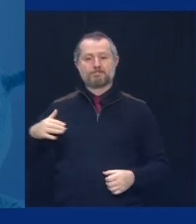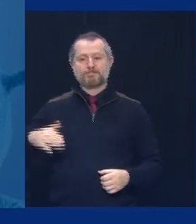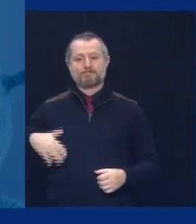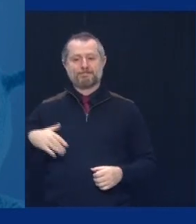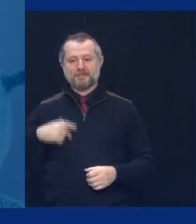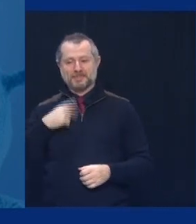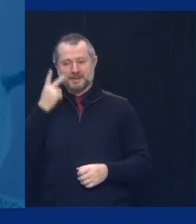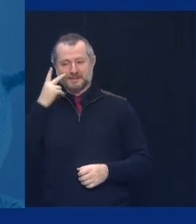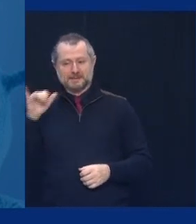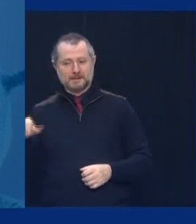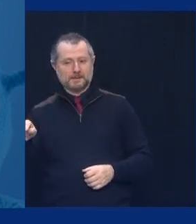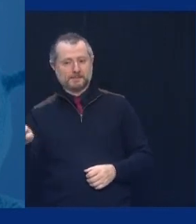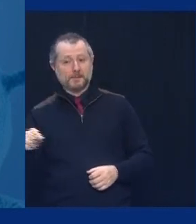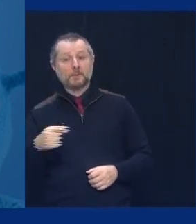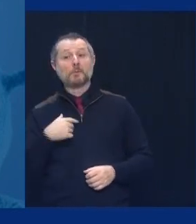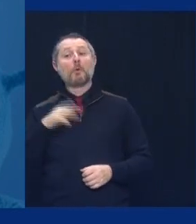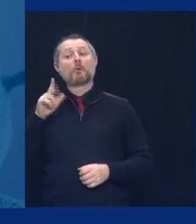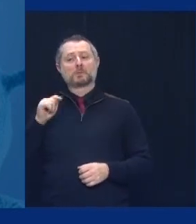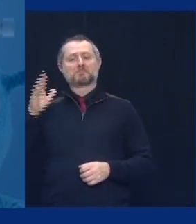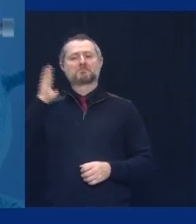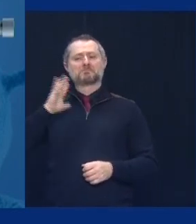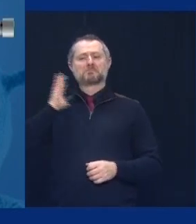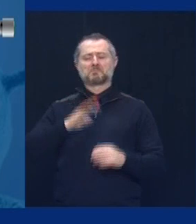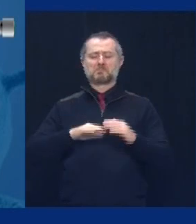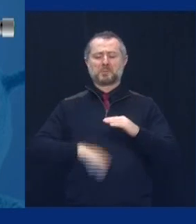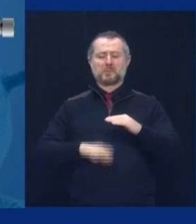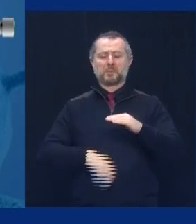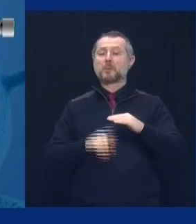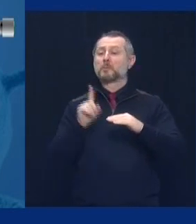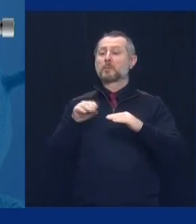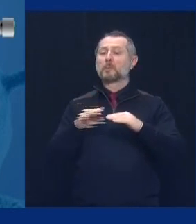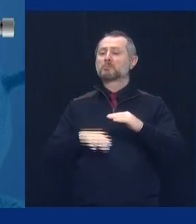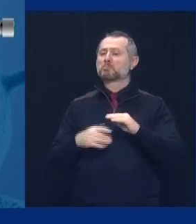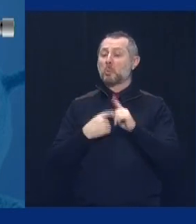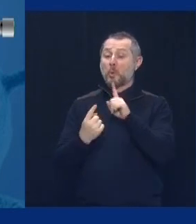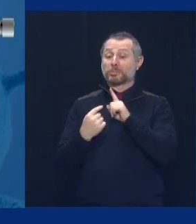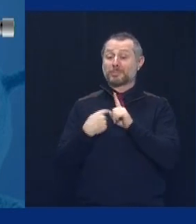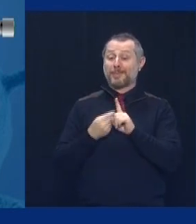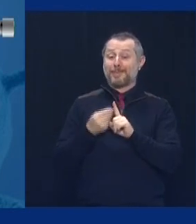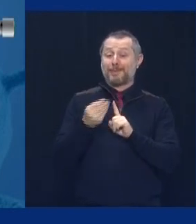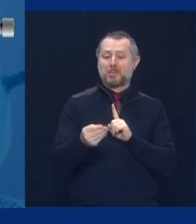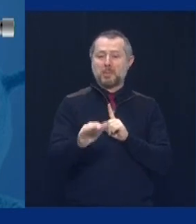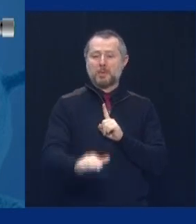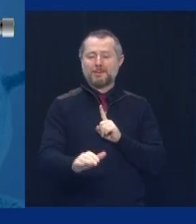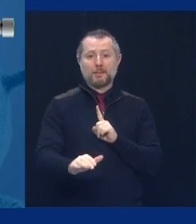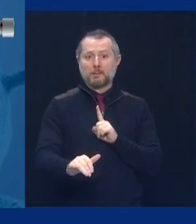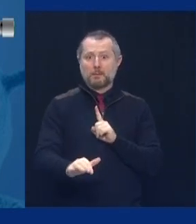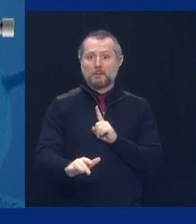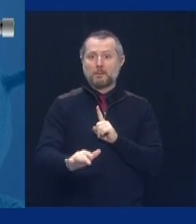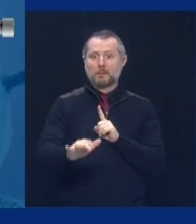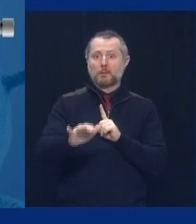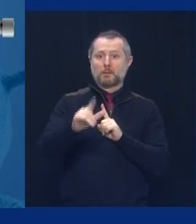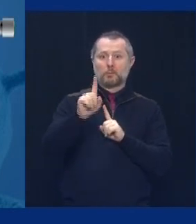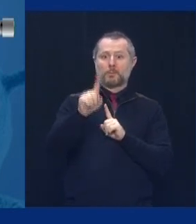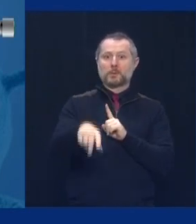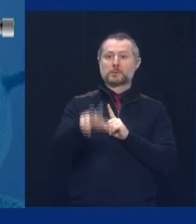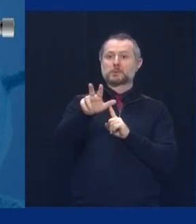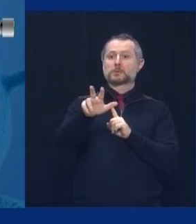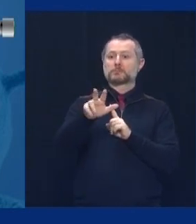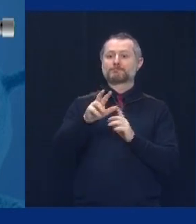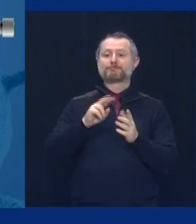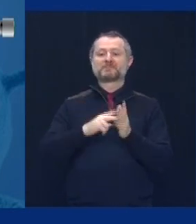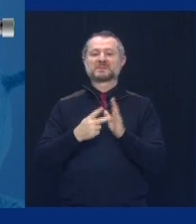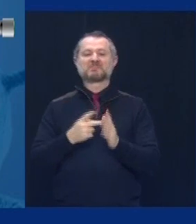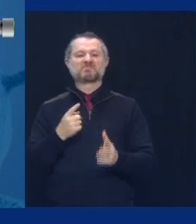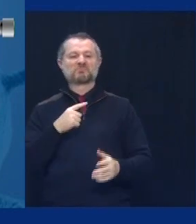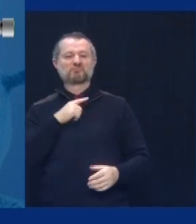because the RT was below 1 for some period of time. And then the risk level of that economic